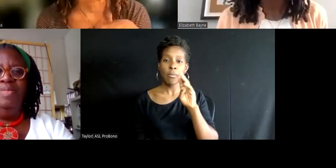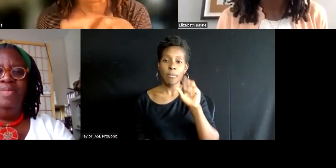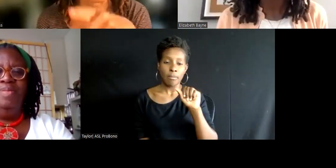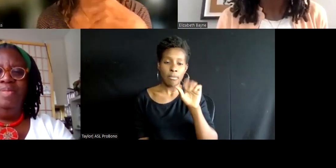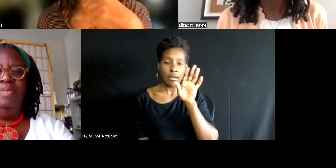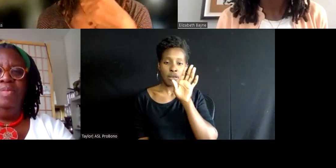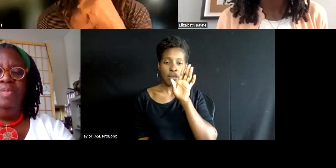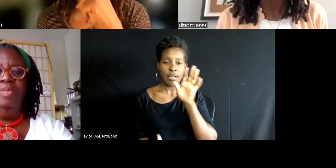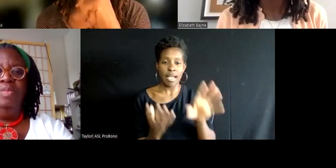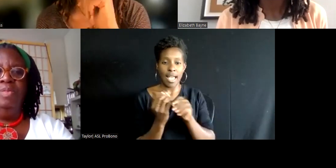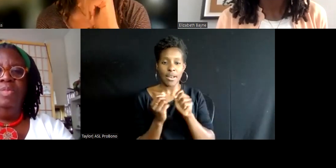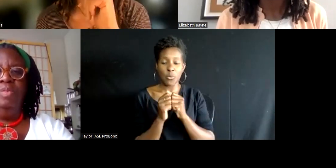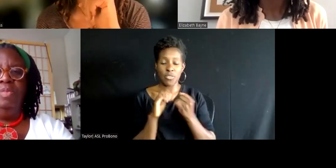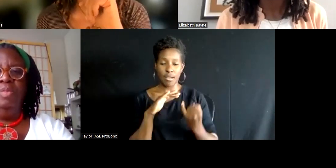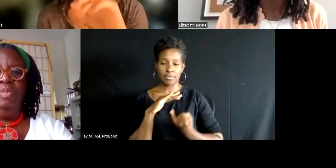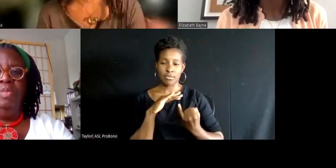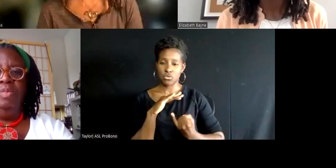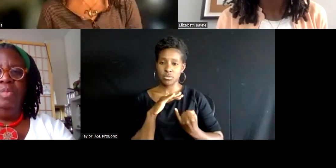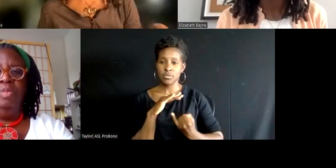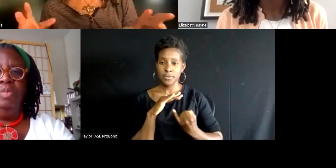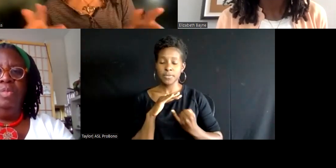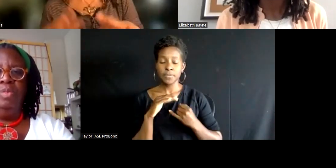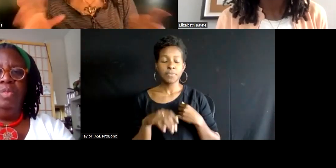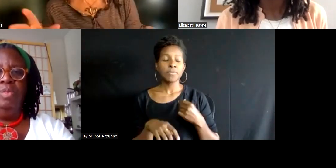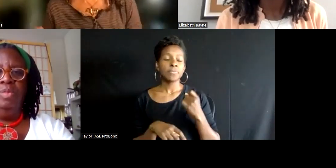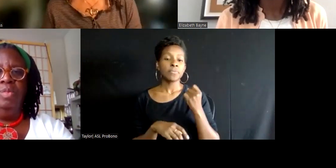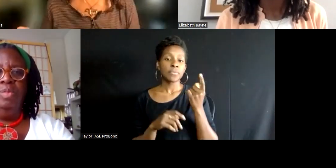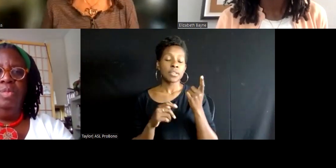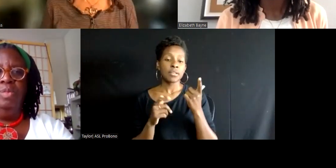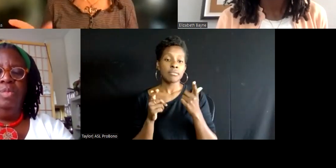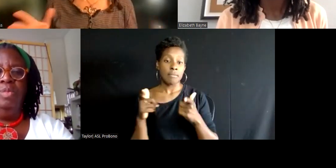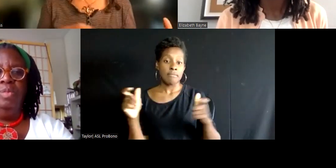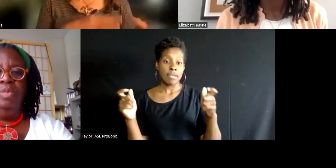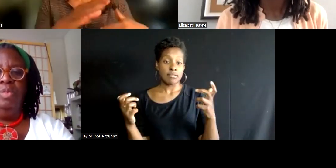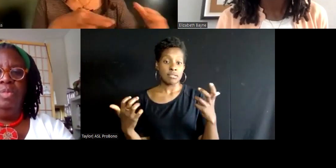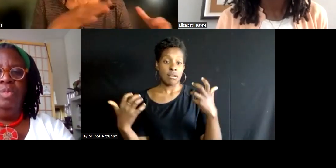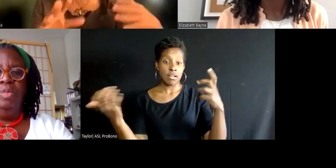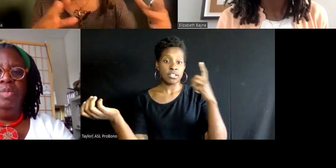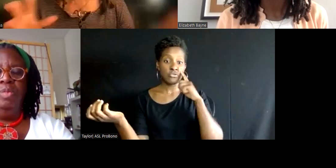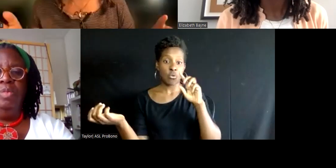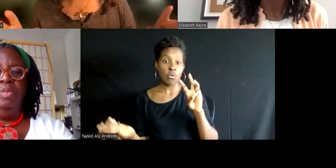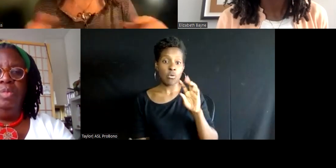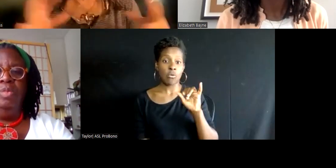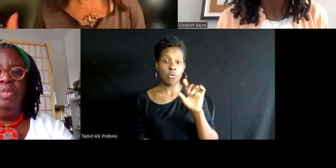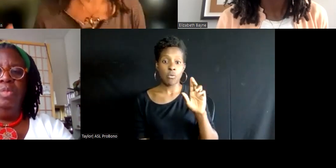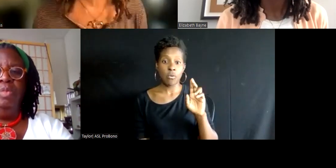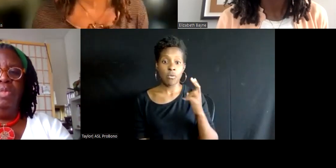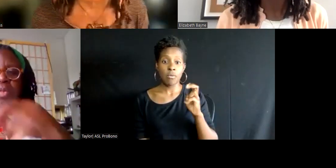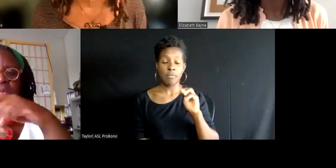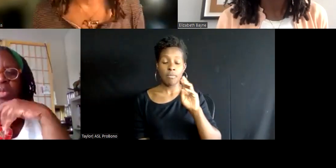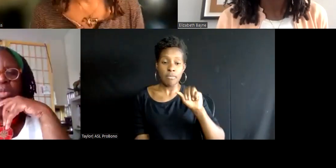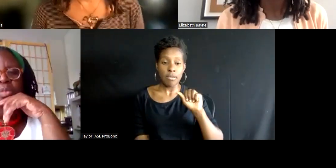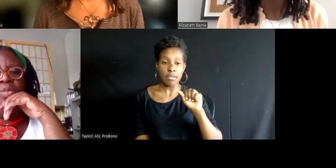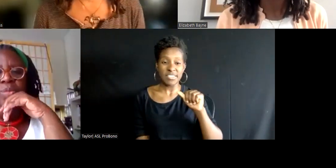talked about isolation, and the biggest audience so far for Wilhelmina's War in the sort of screening